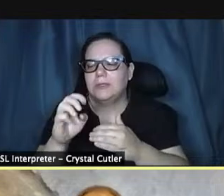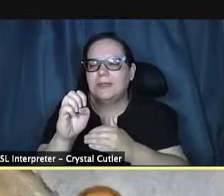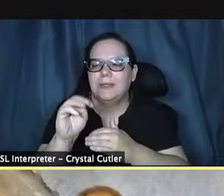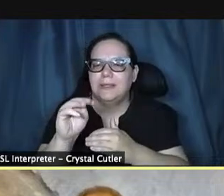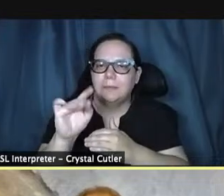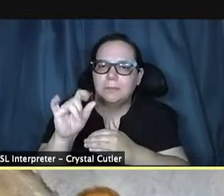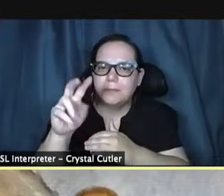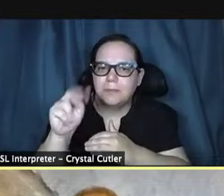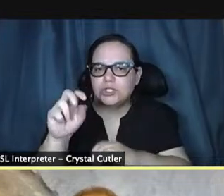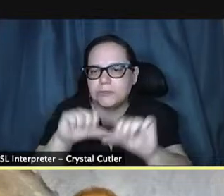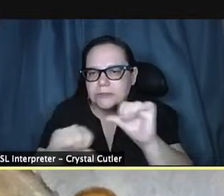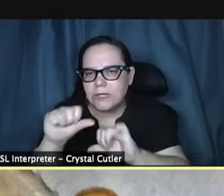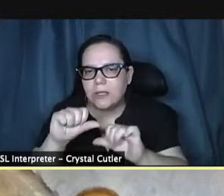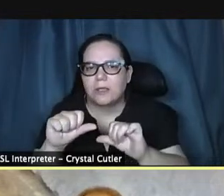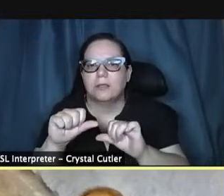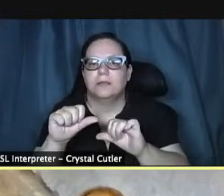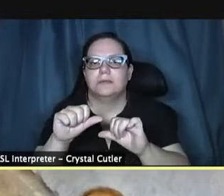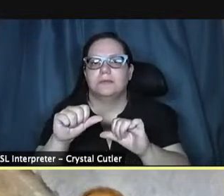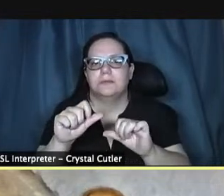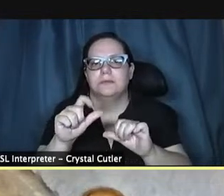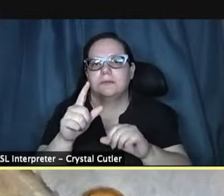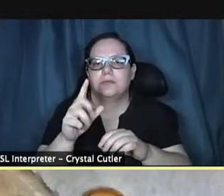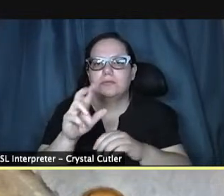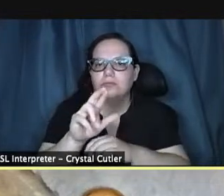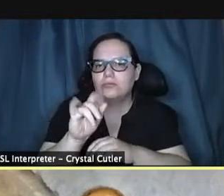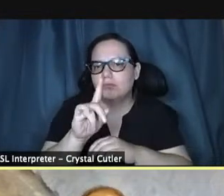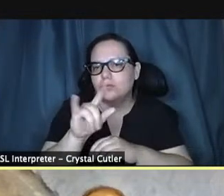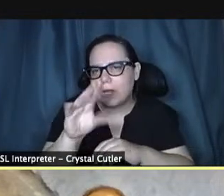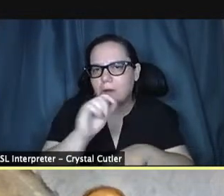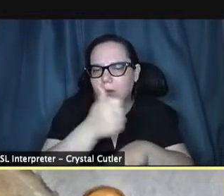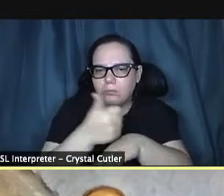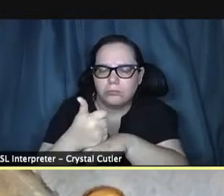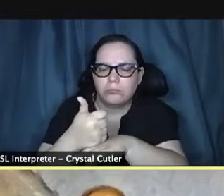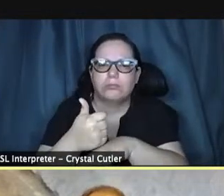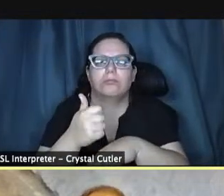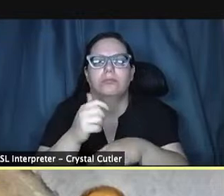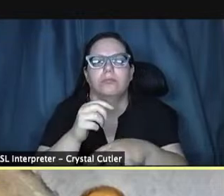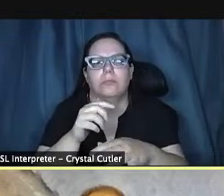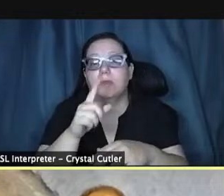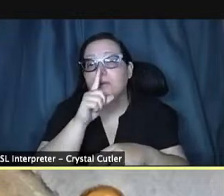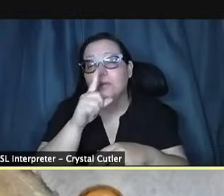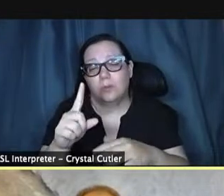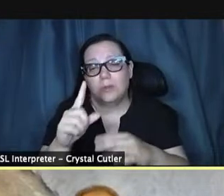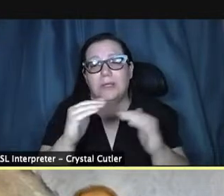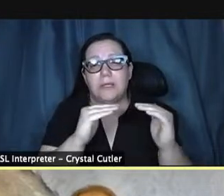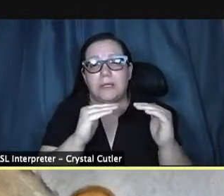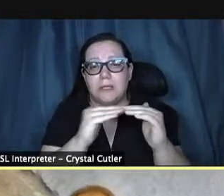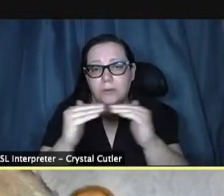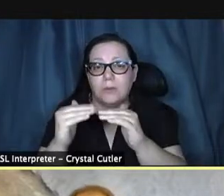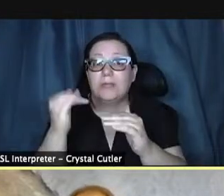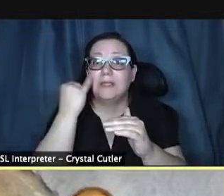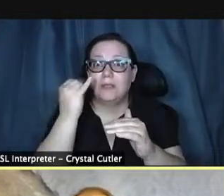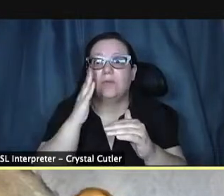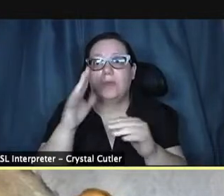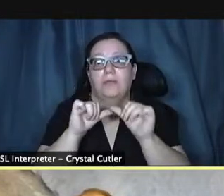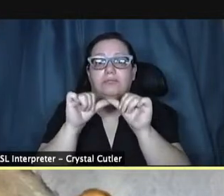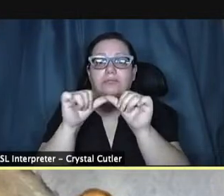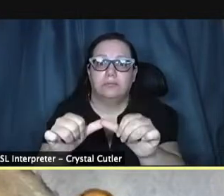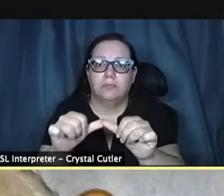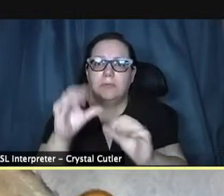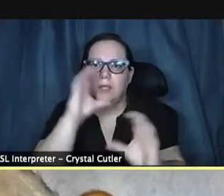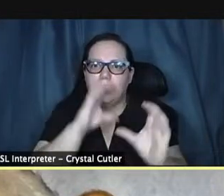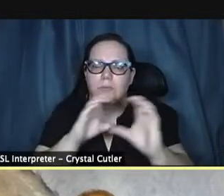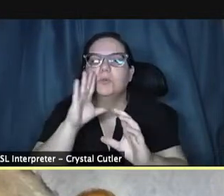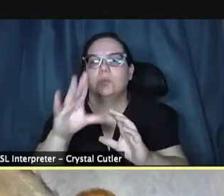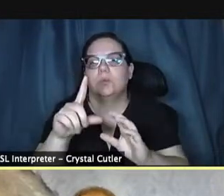radio astronomy on the far side of the moon. Equally, if we're going to have sustained lunar exploration, we will also need